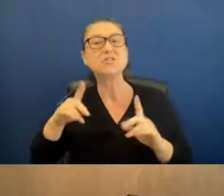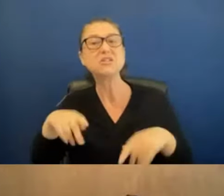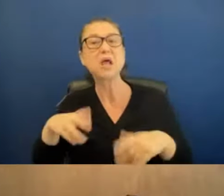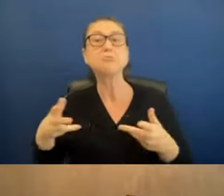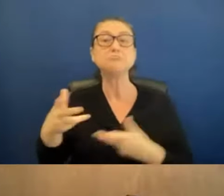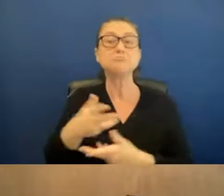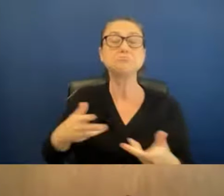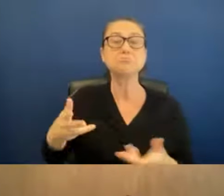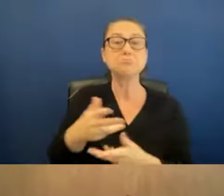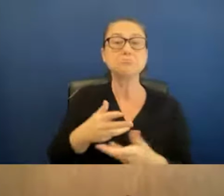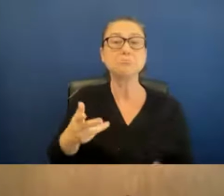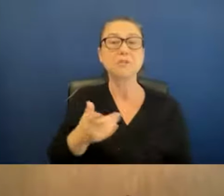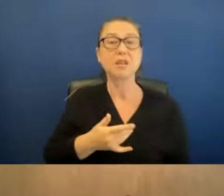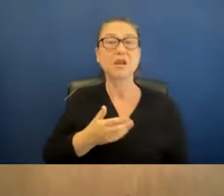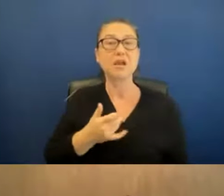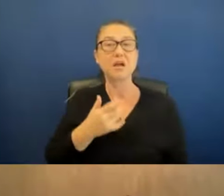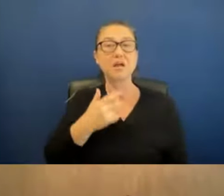Um,